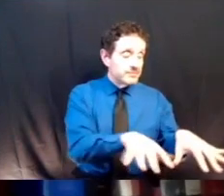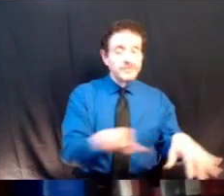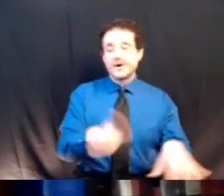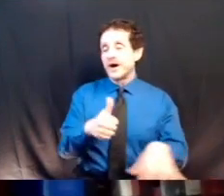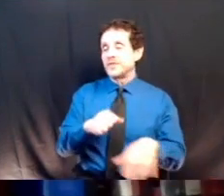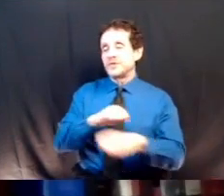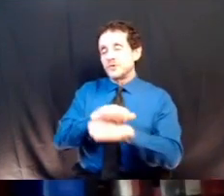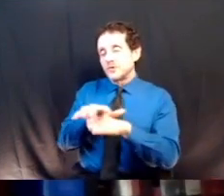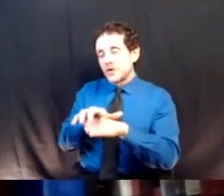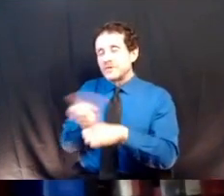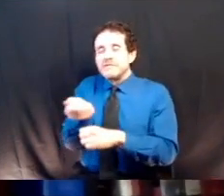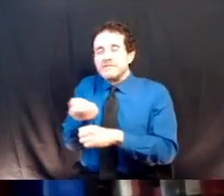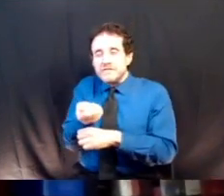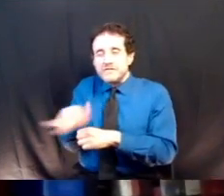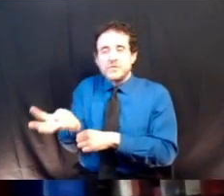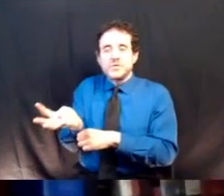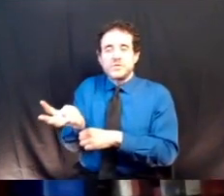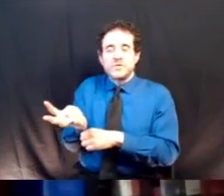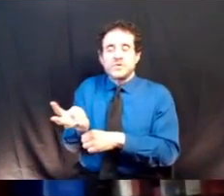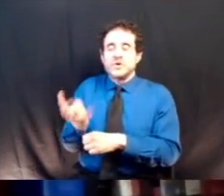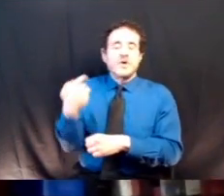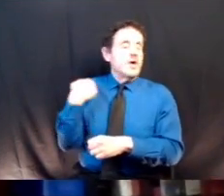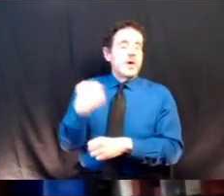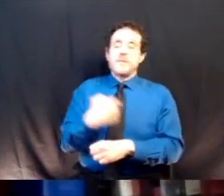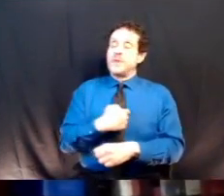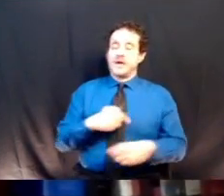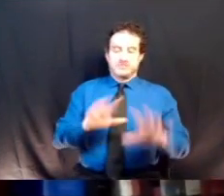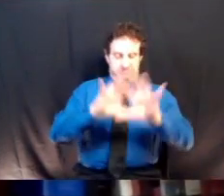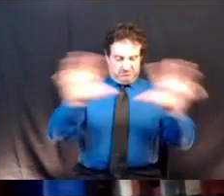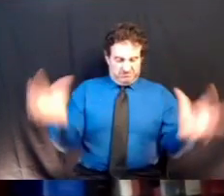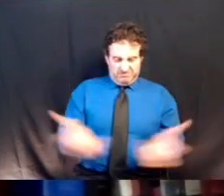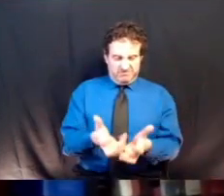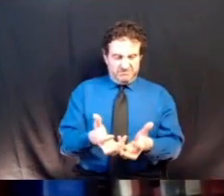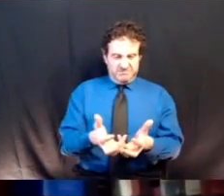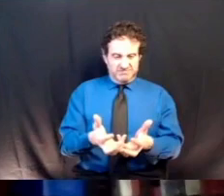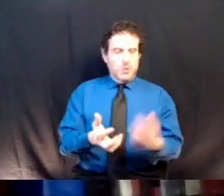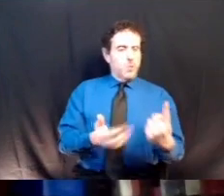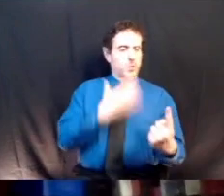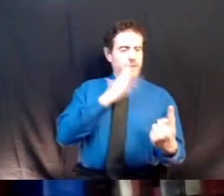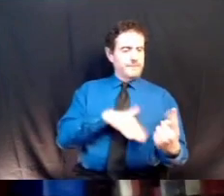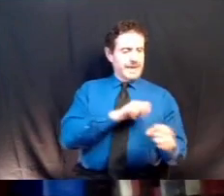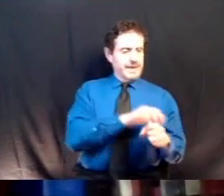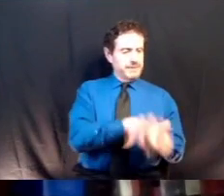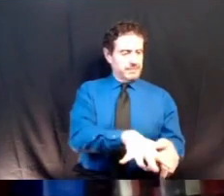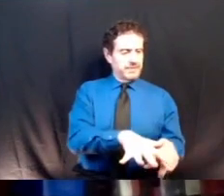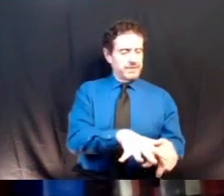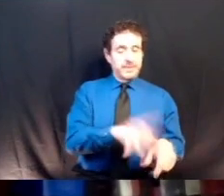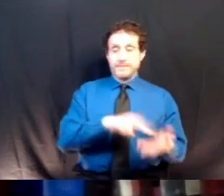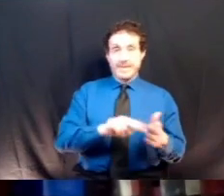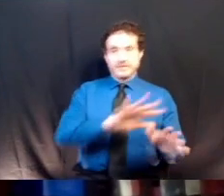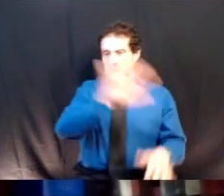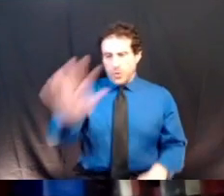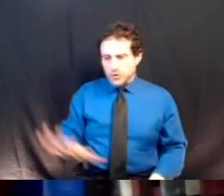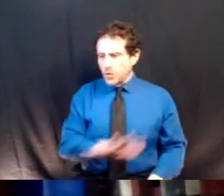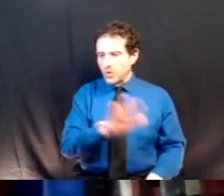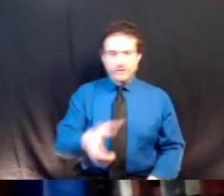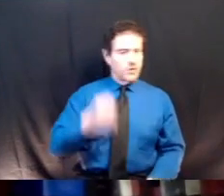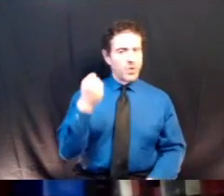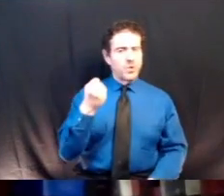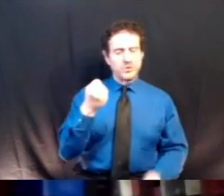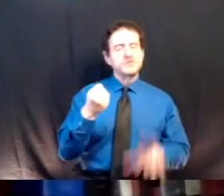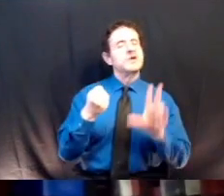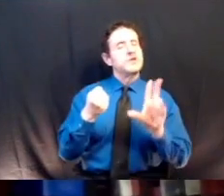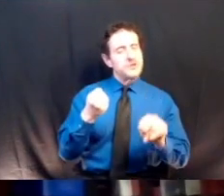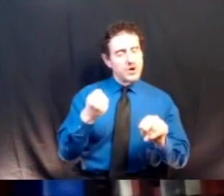region. But we didn't want to hold back a region because there's one hotspot. What we do want to do is make sure everybody in that region